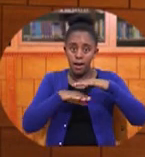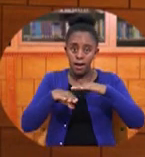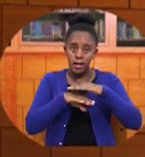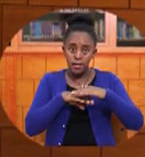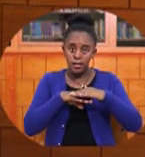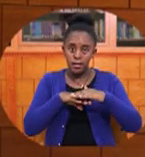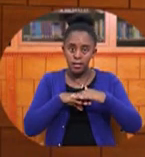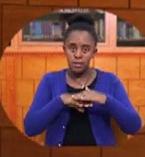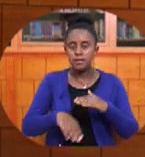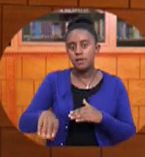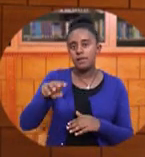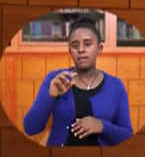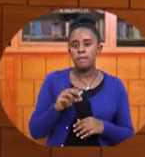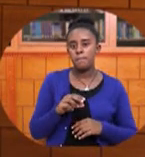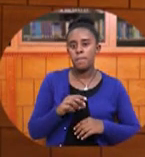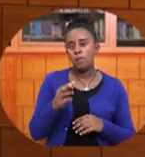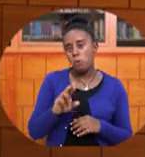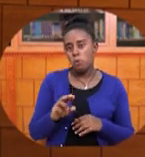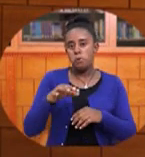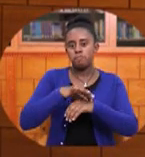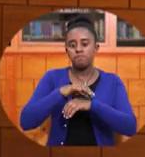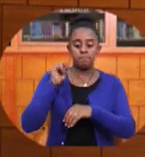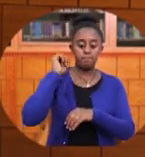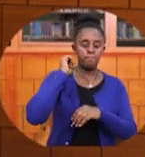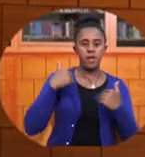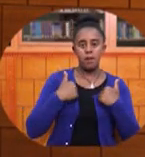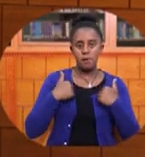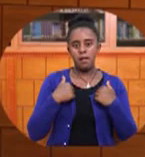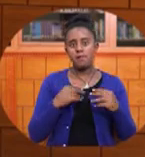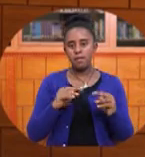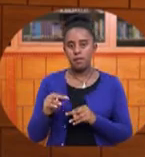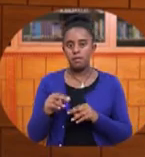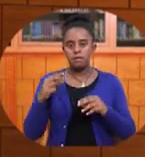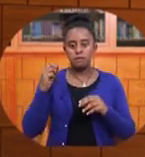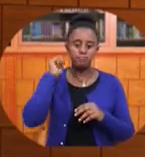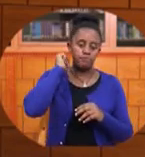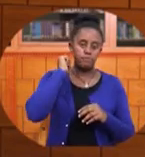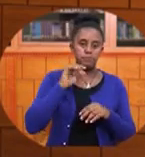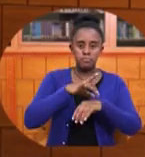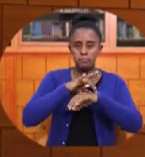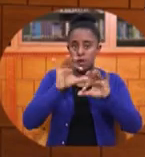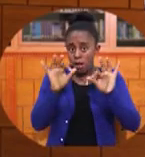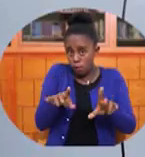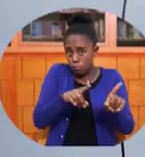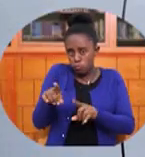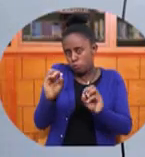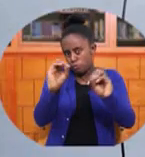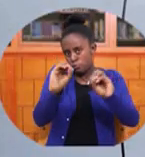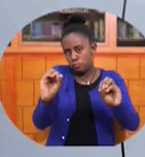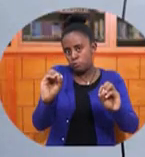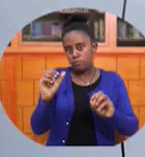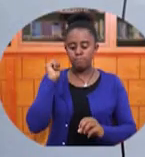under this group or vertebral animal. Invertebrate animals are the animal